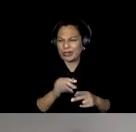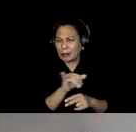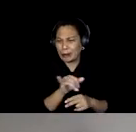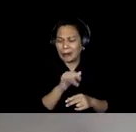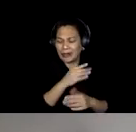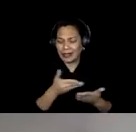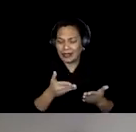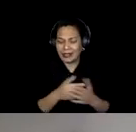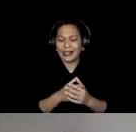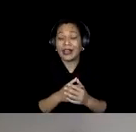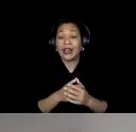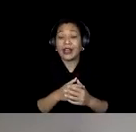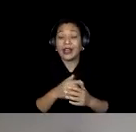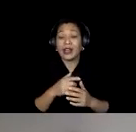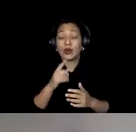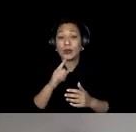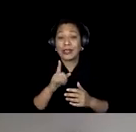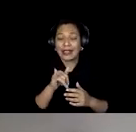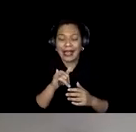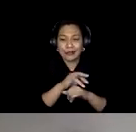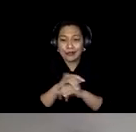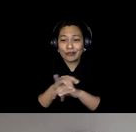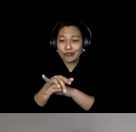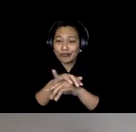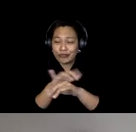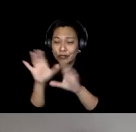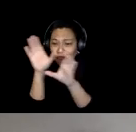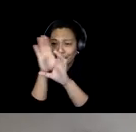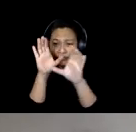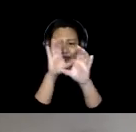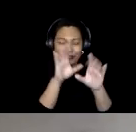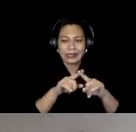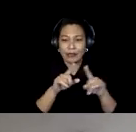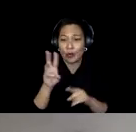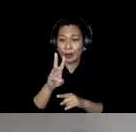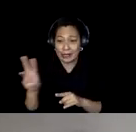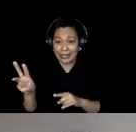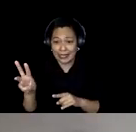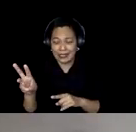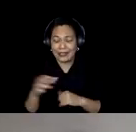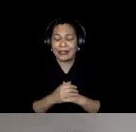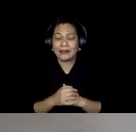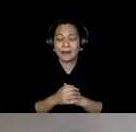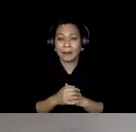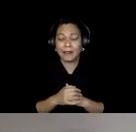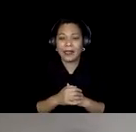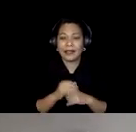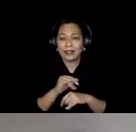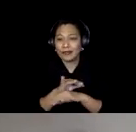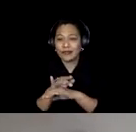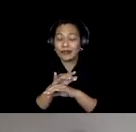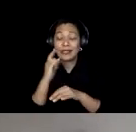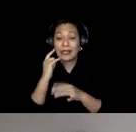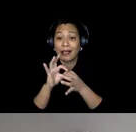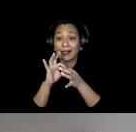things. And they go out and they scan pages and sites across the internet. They go through links, so any